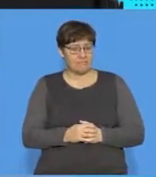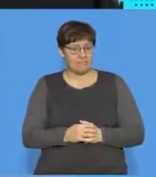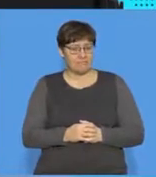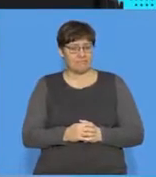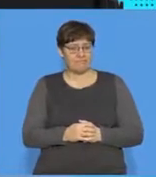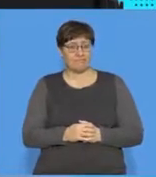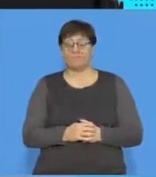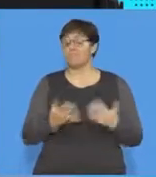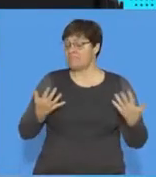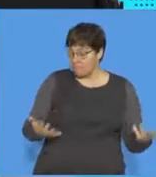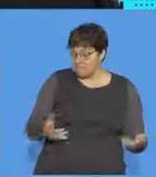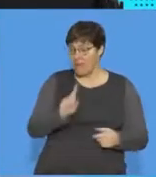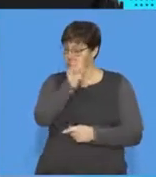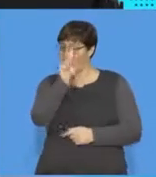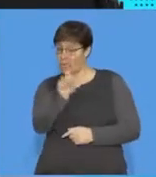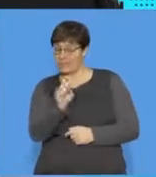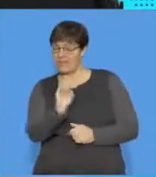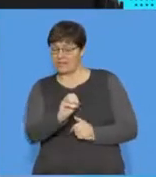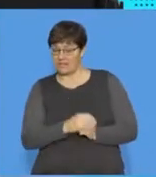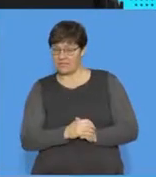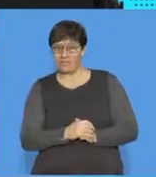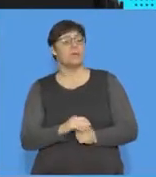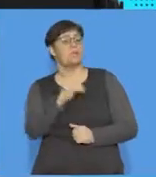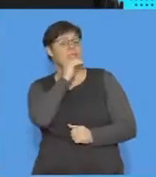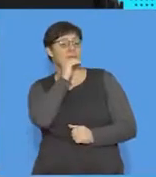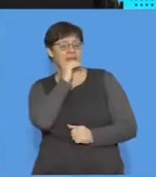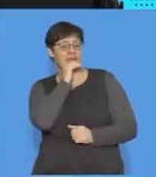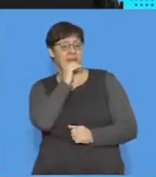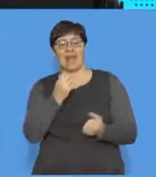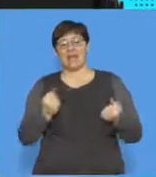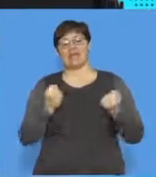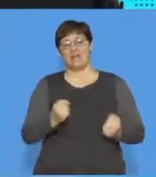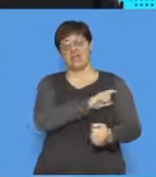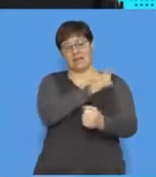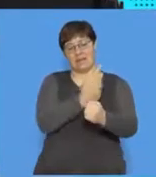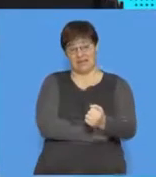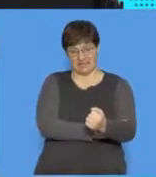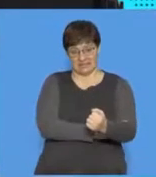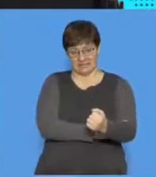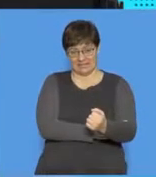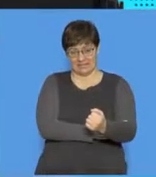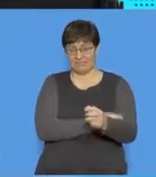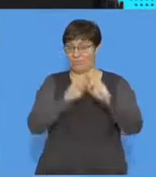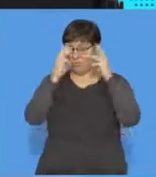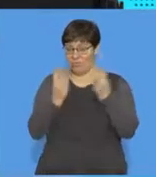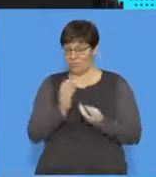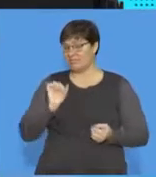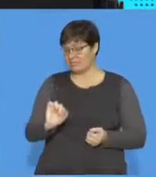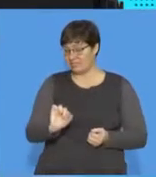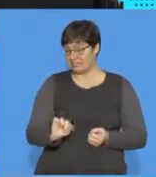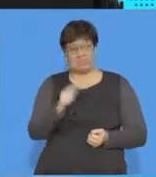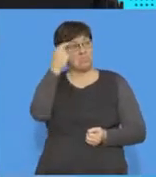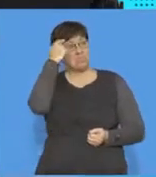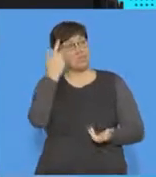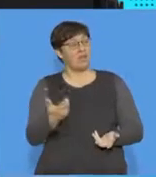support? That's what we're asking when we say, what is the carrying capacity of the Earth? Do you